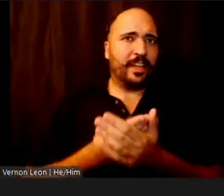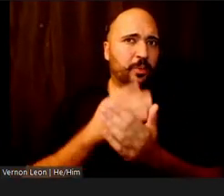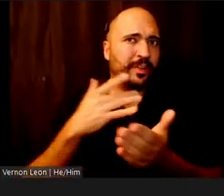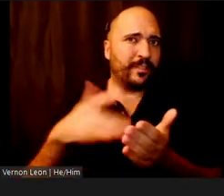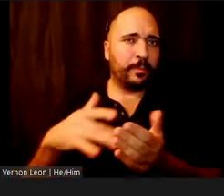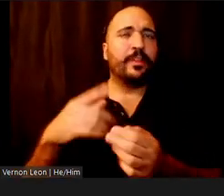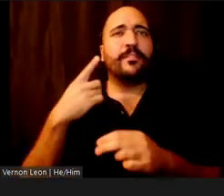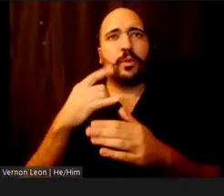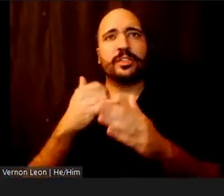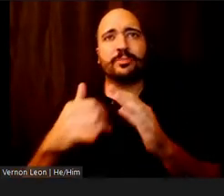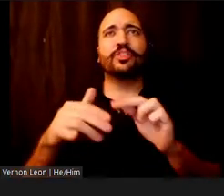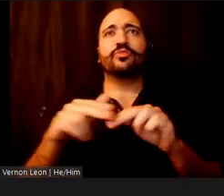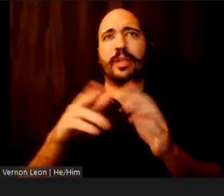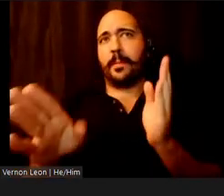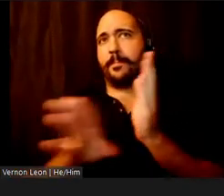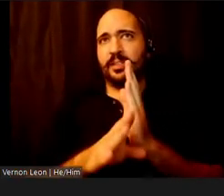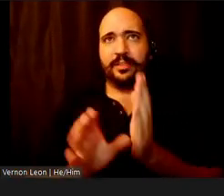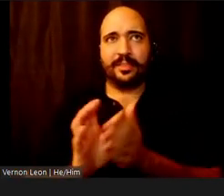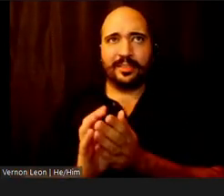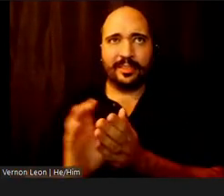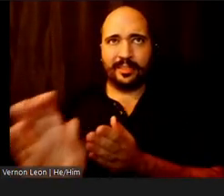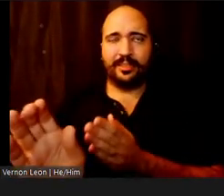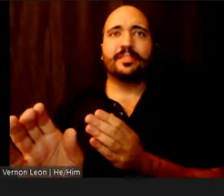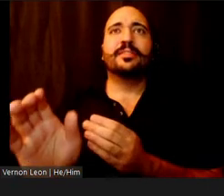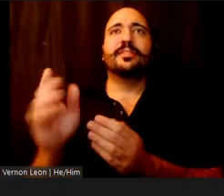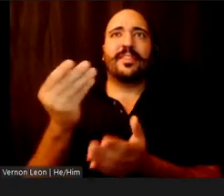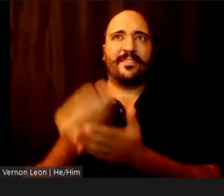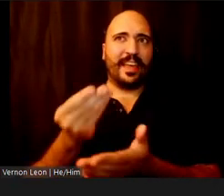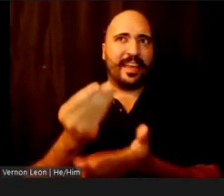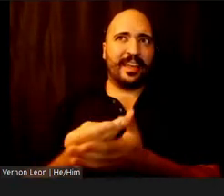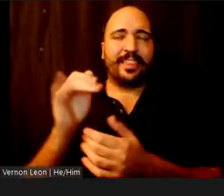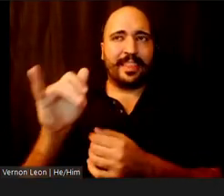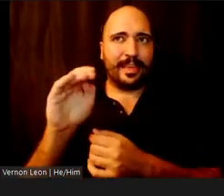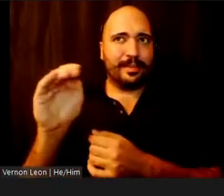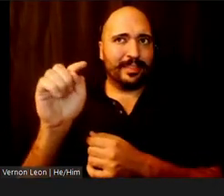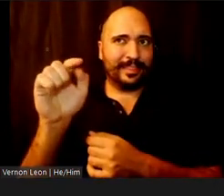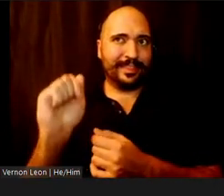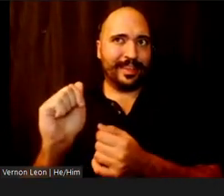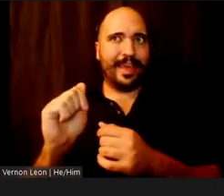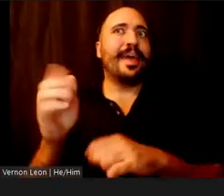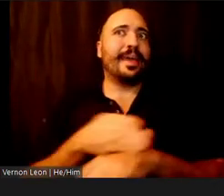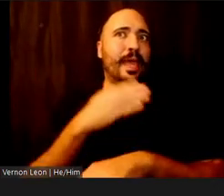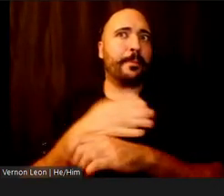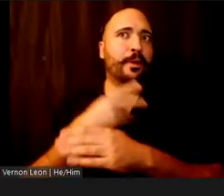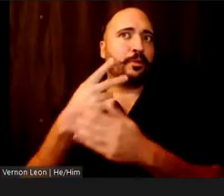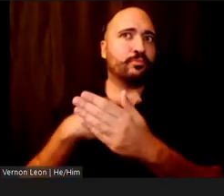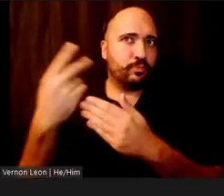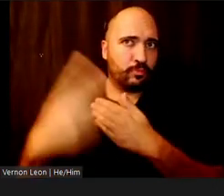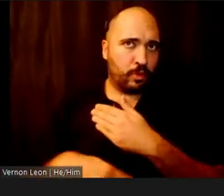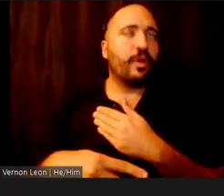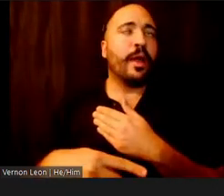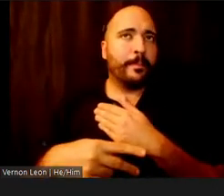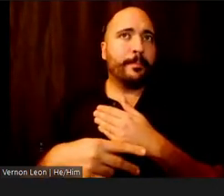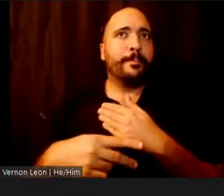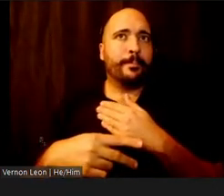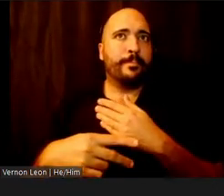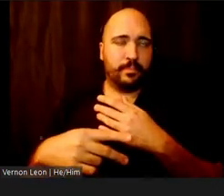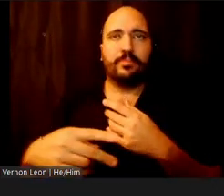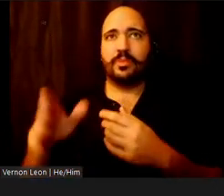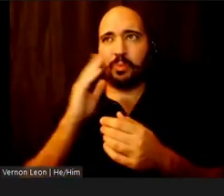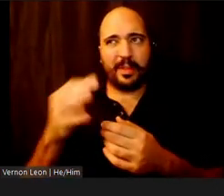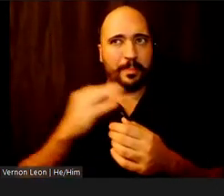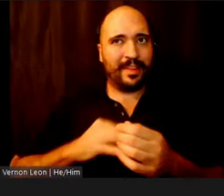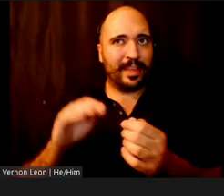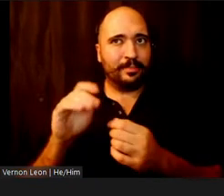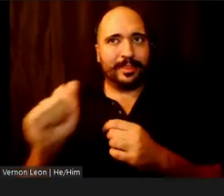buses, funding the MTA Capital Program, which includes many projects to improve and expand subway, bus, and commuter rail service. This would benefit